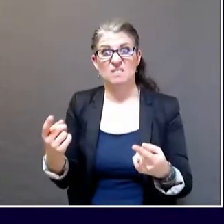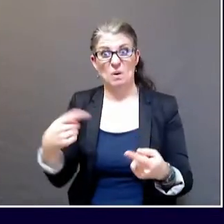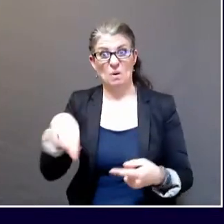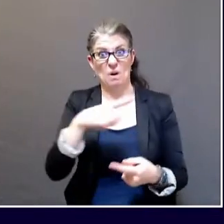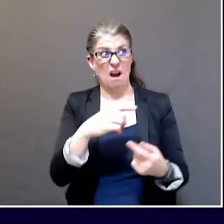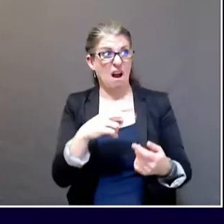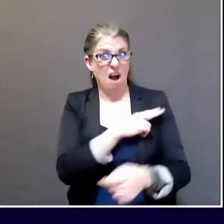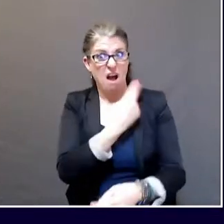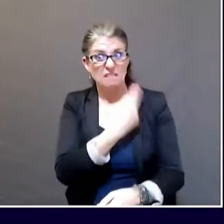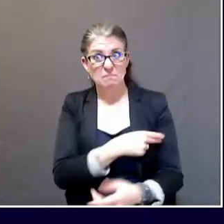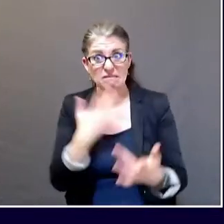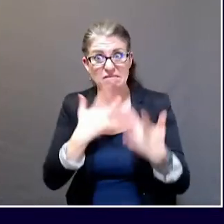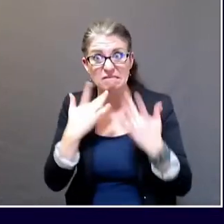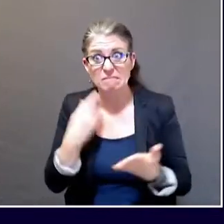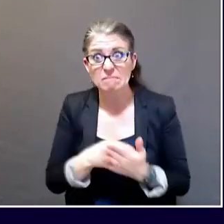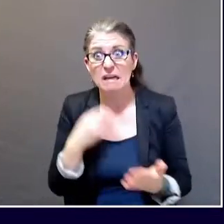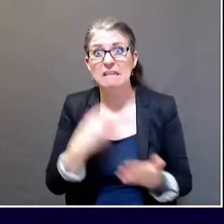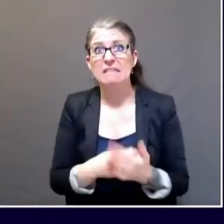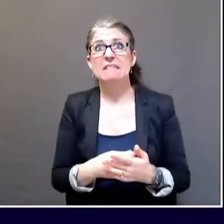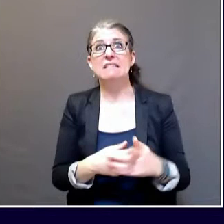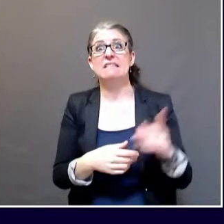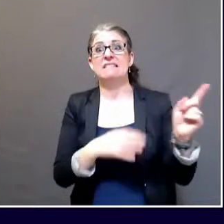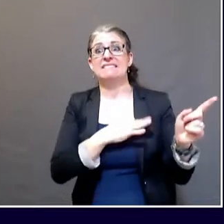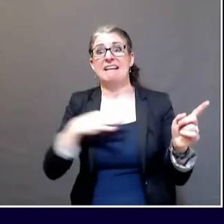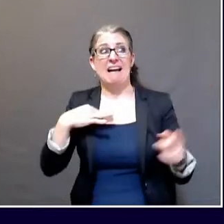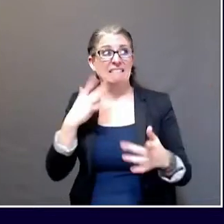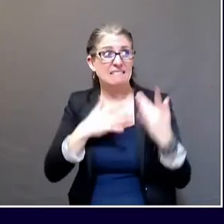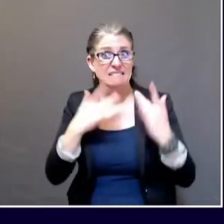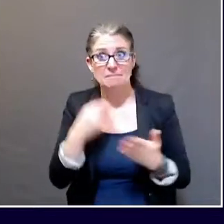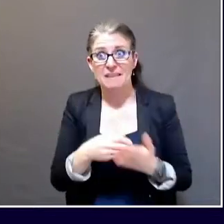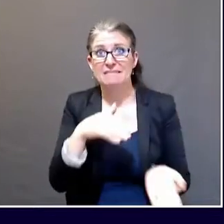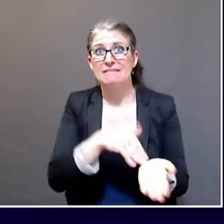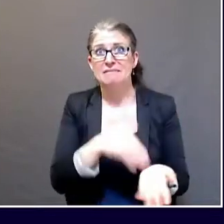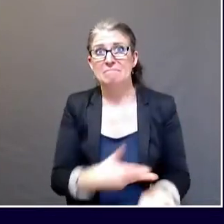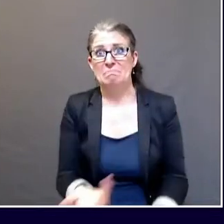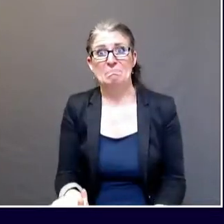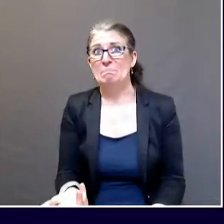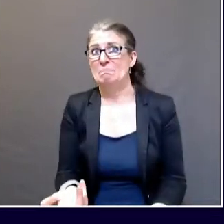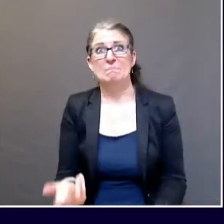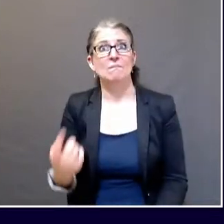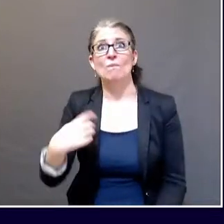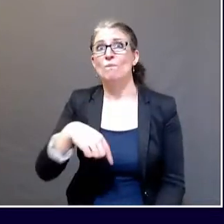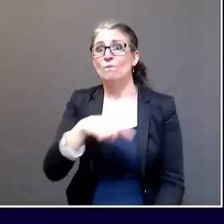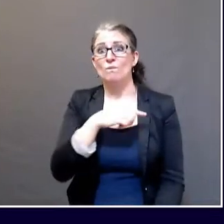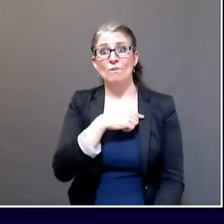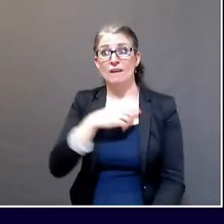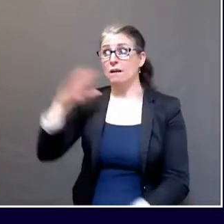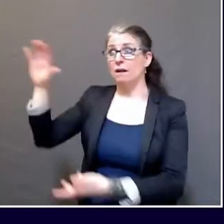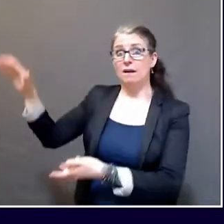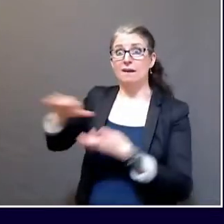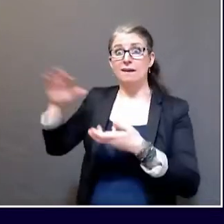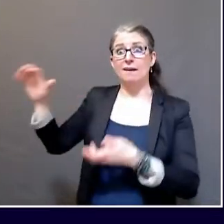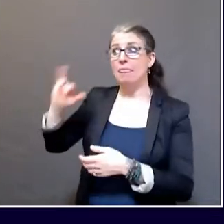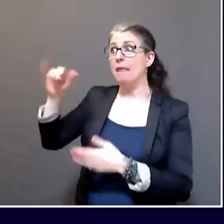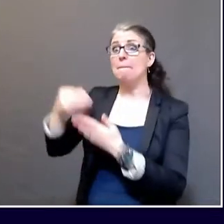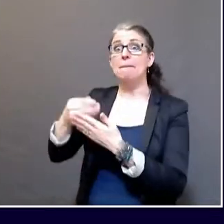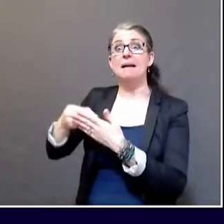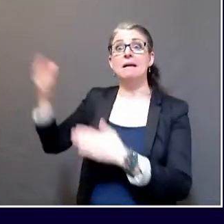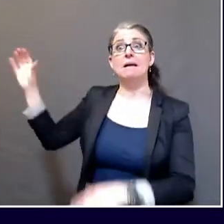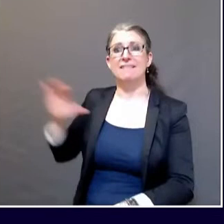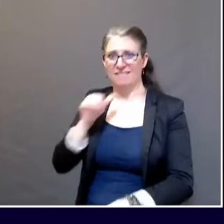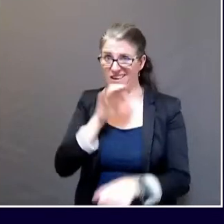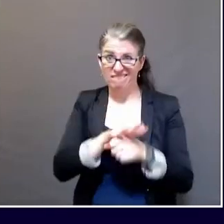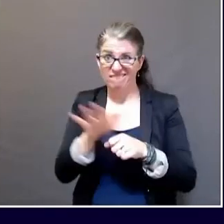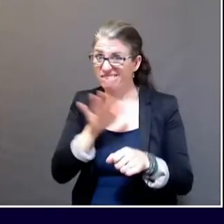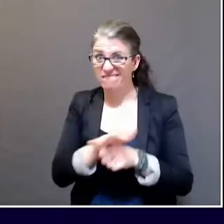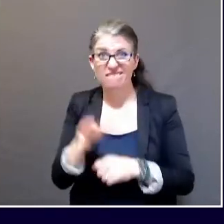used to this type of financing model to provide vaccine. So part of the reason why we're setting this up this way versus previous